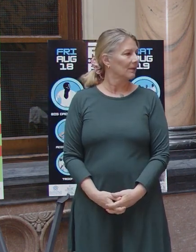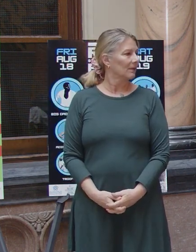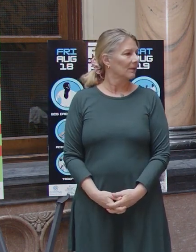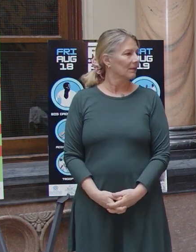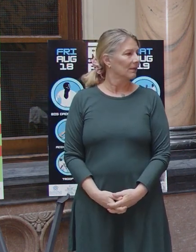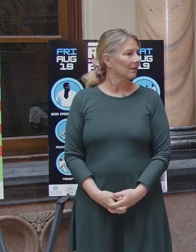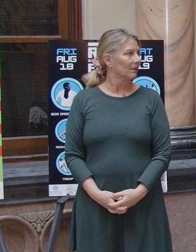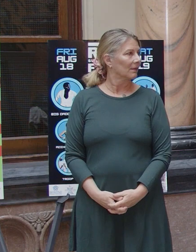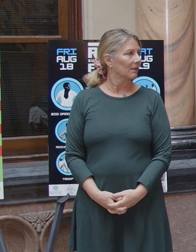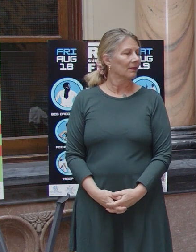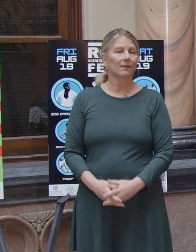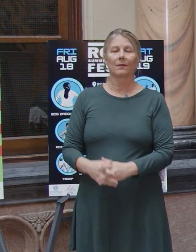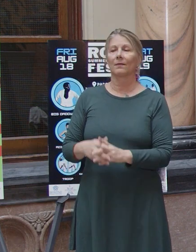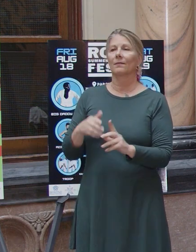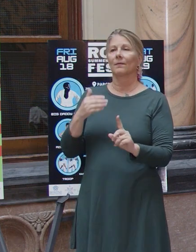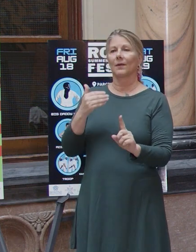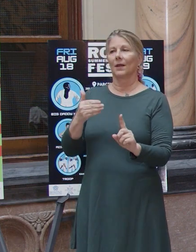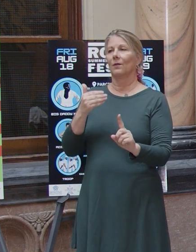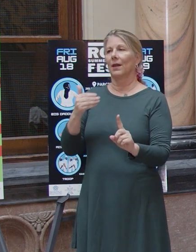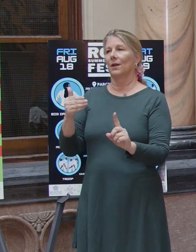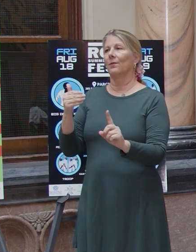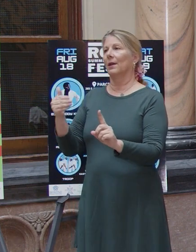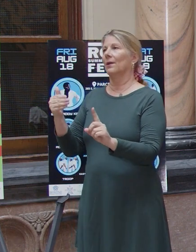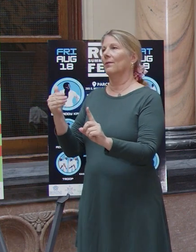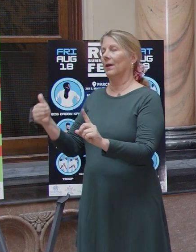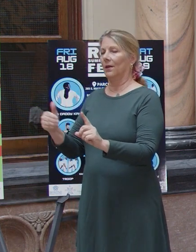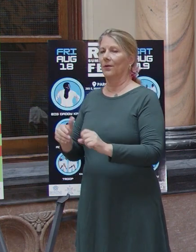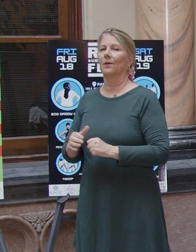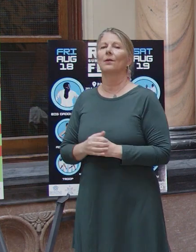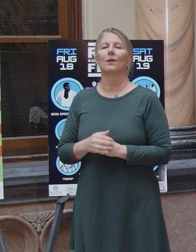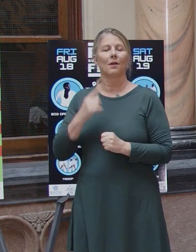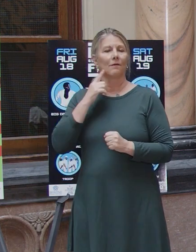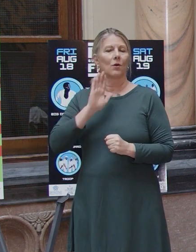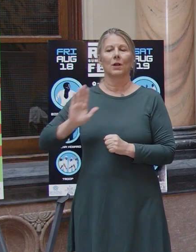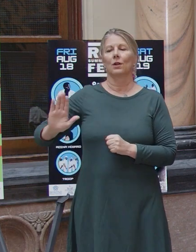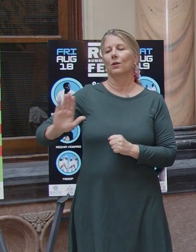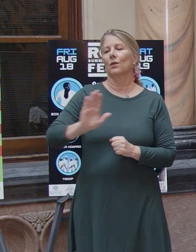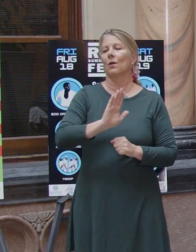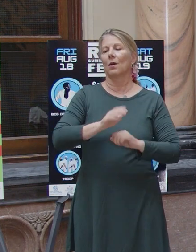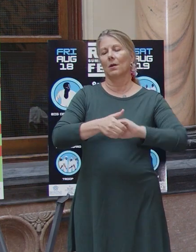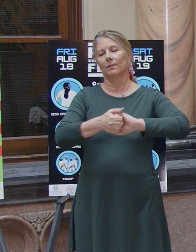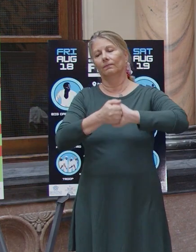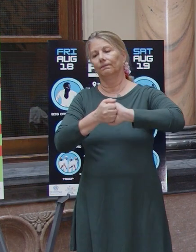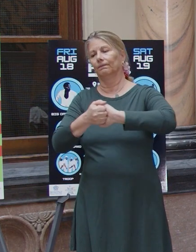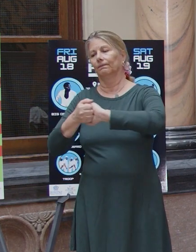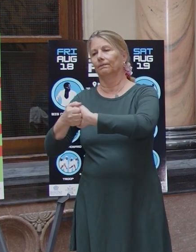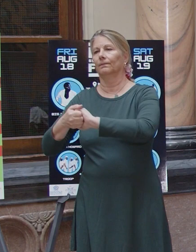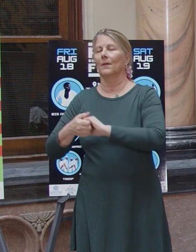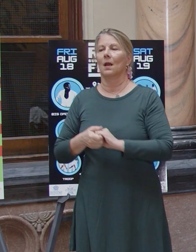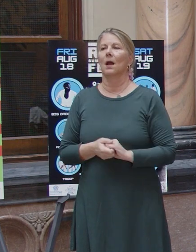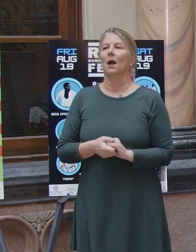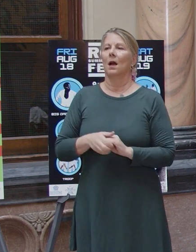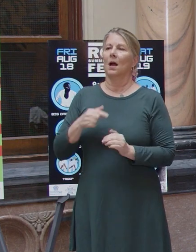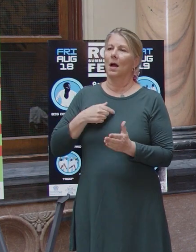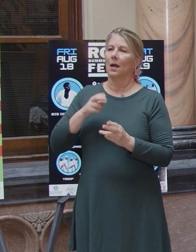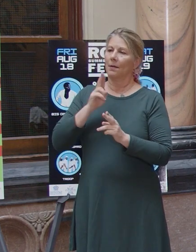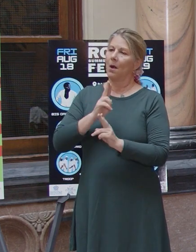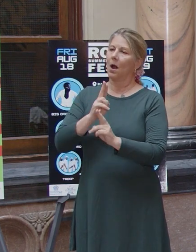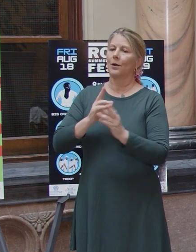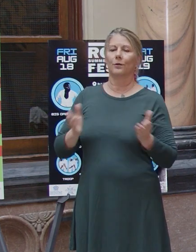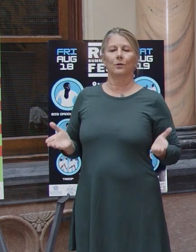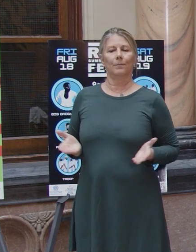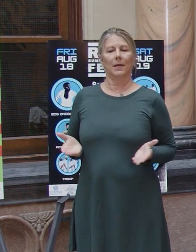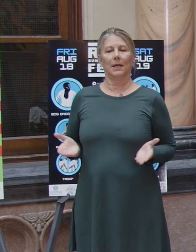Thank you to Mayor Evans and the City of Rochester for your continued partnership. I'm honored to be here on behalf of